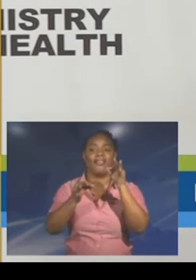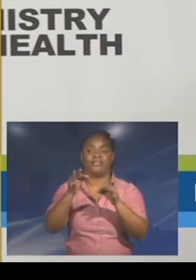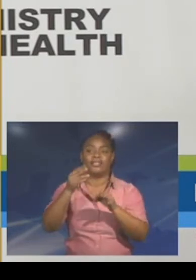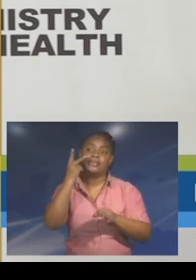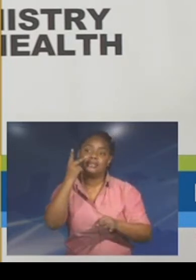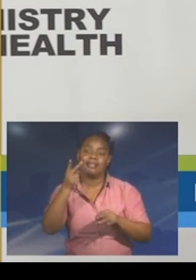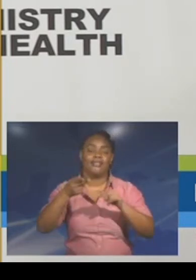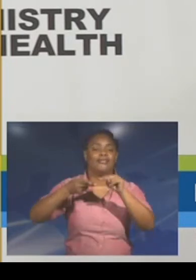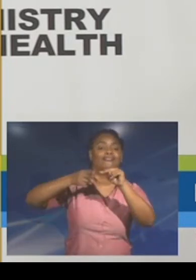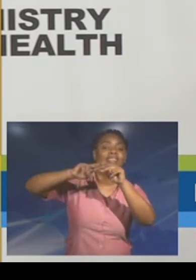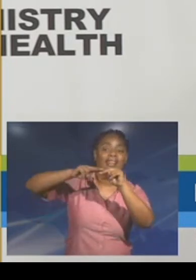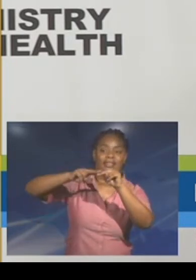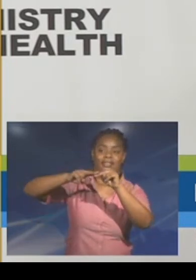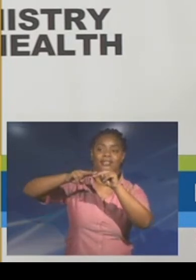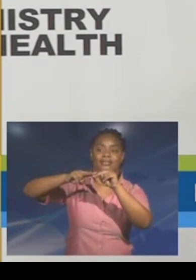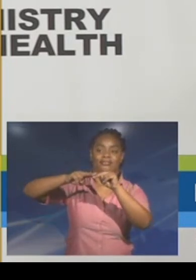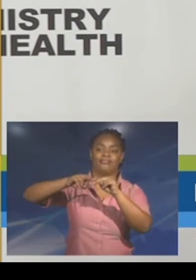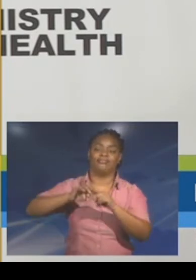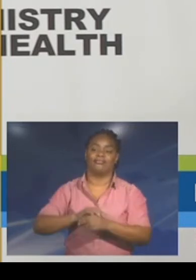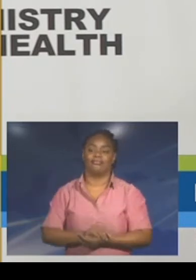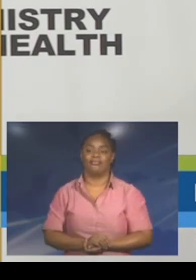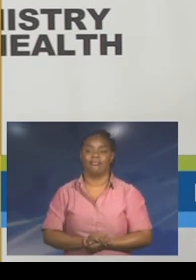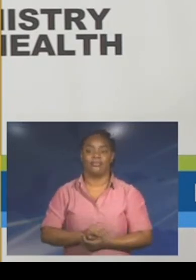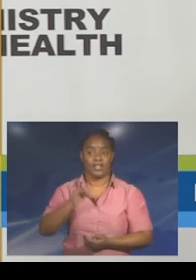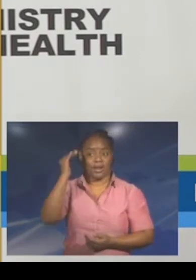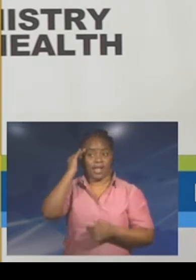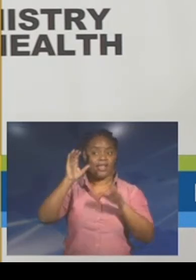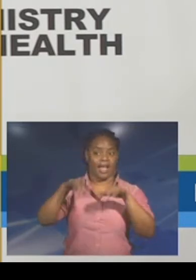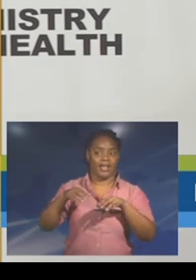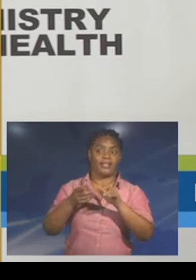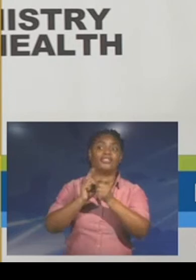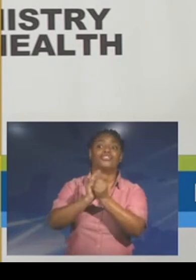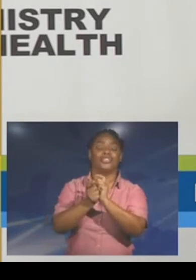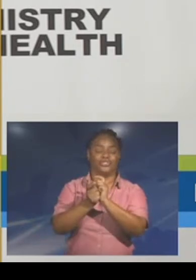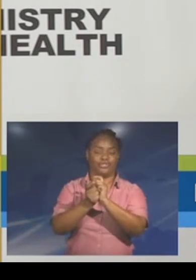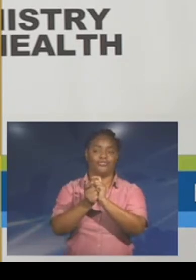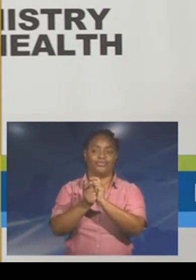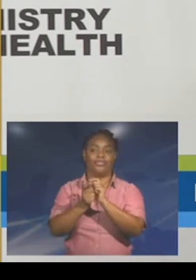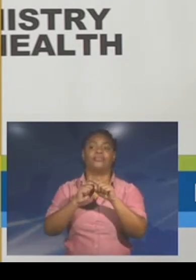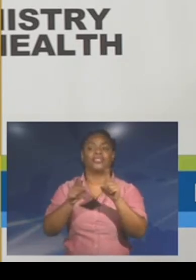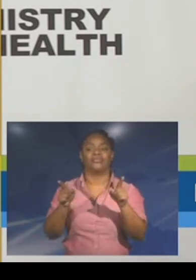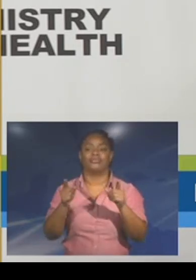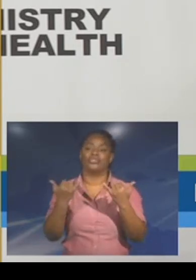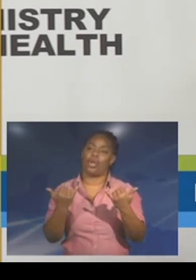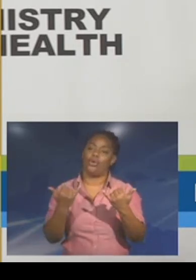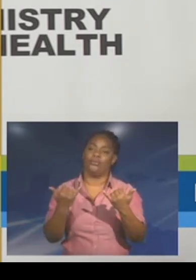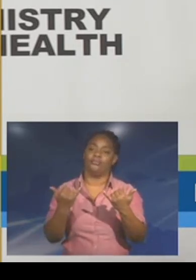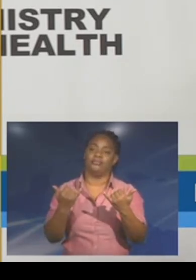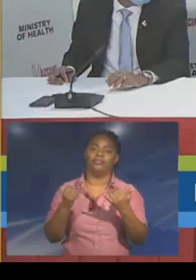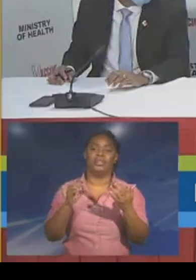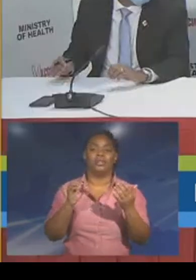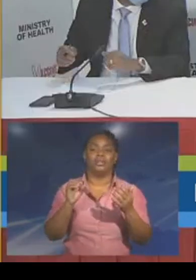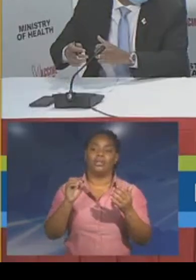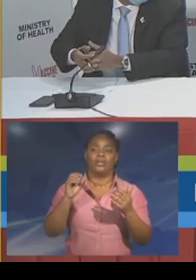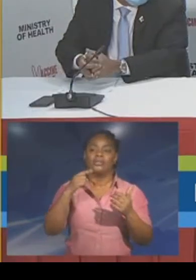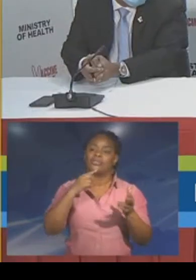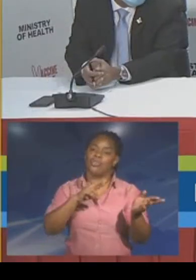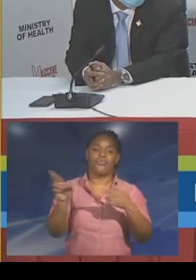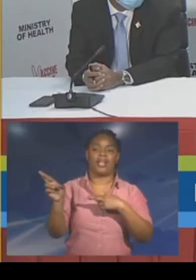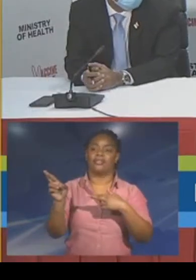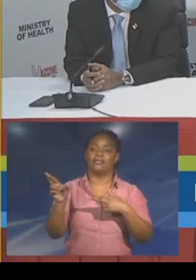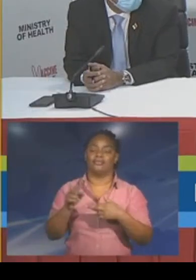virus. Noting, of course, that that could change if the variant changes. I turn you back over to Mr. Alexander. Just before we go back to Al,